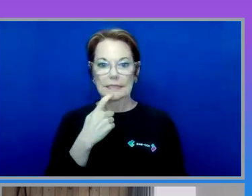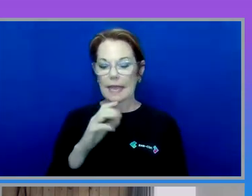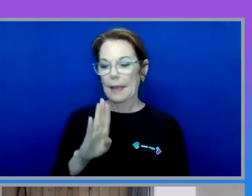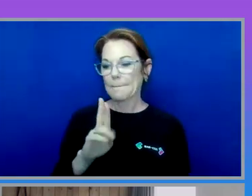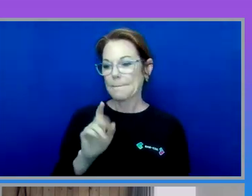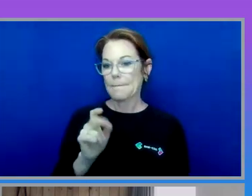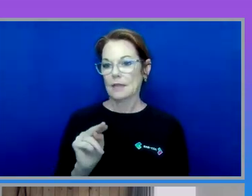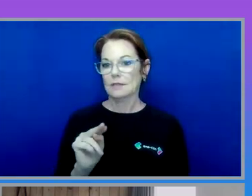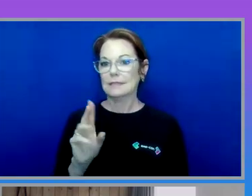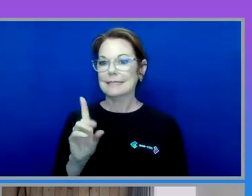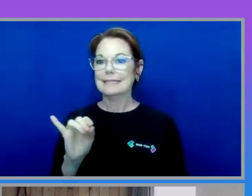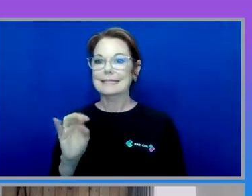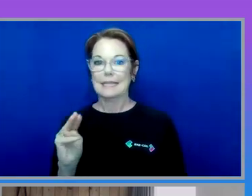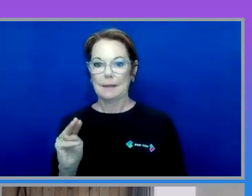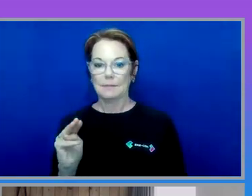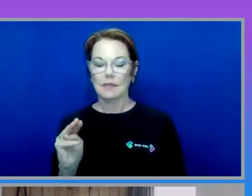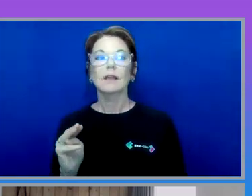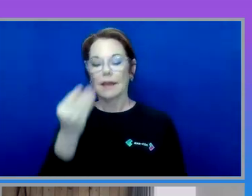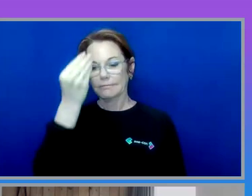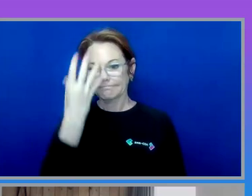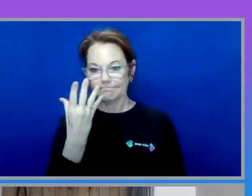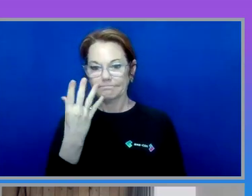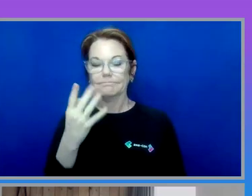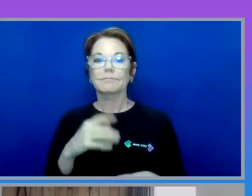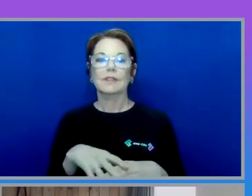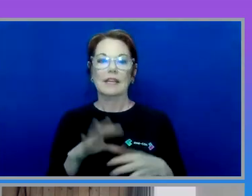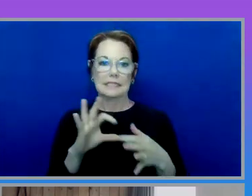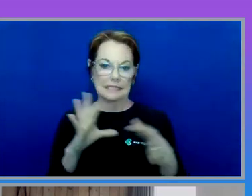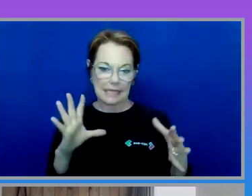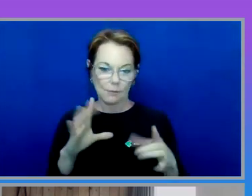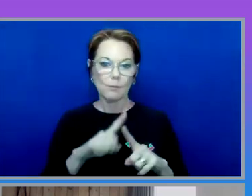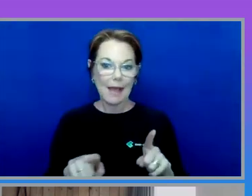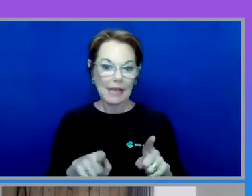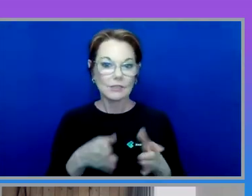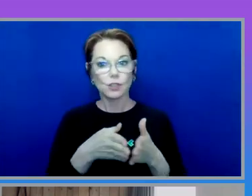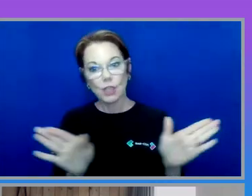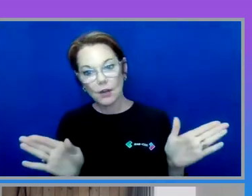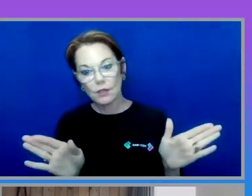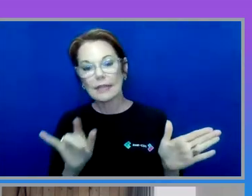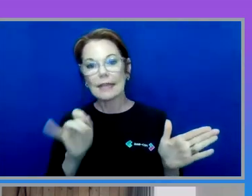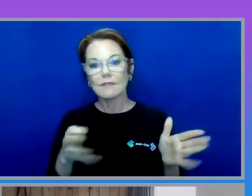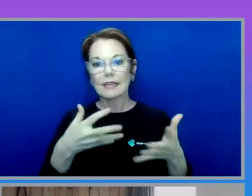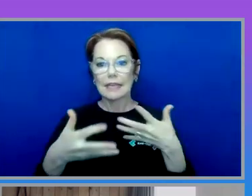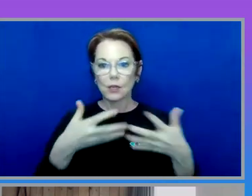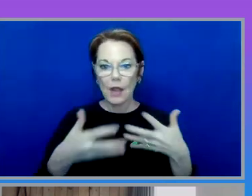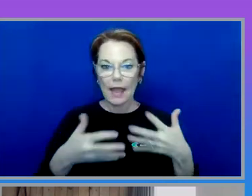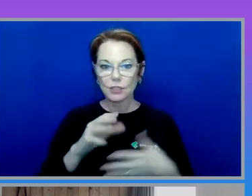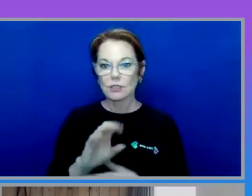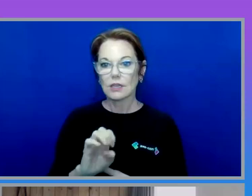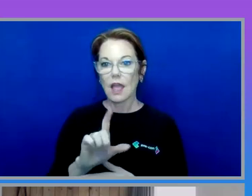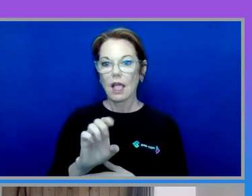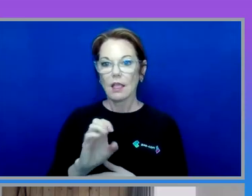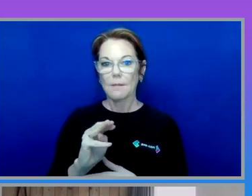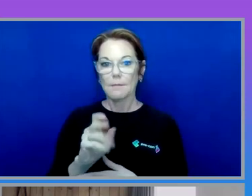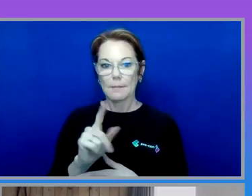user that there is a button there, but it's disabled. But in general, if an interactive element has a